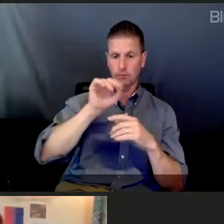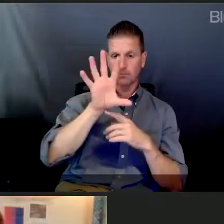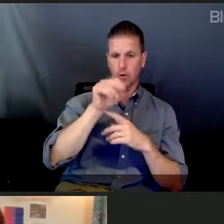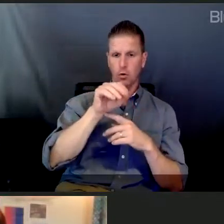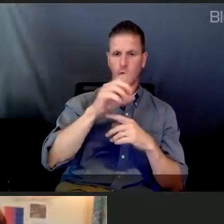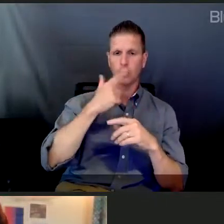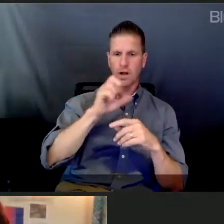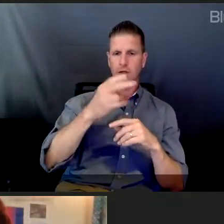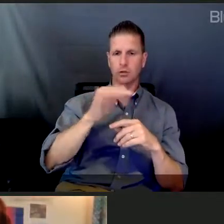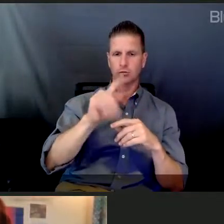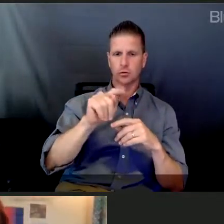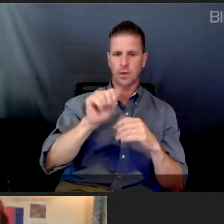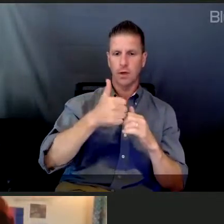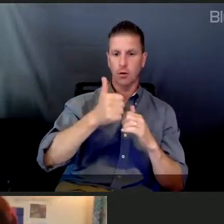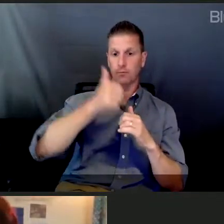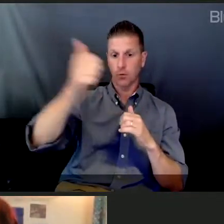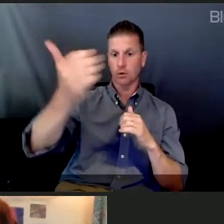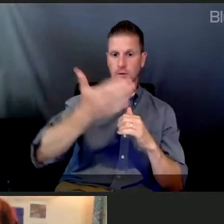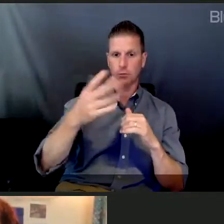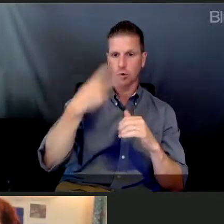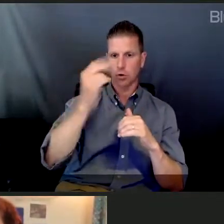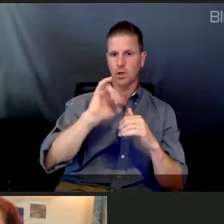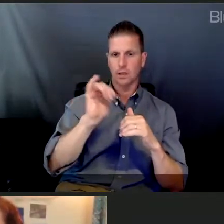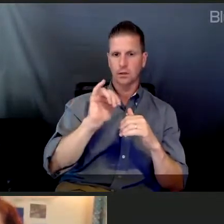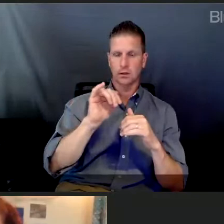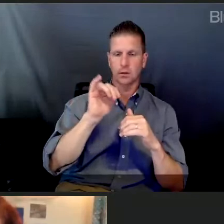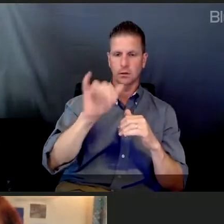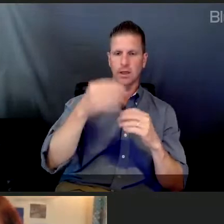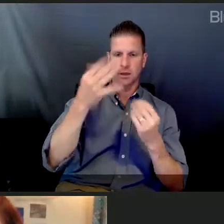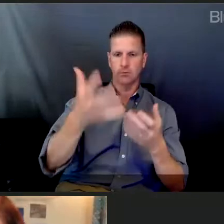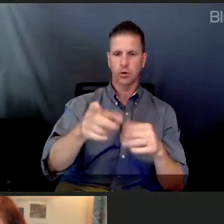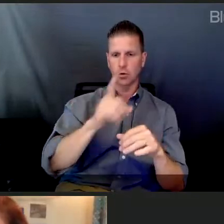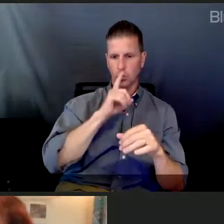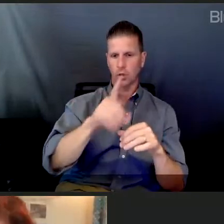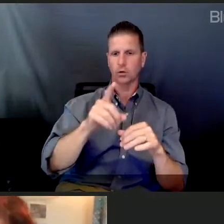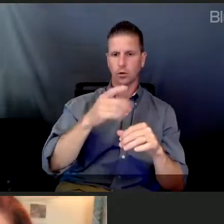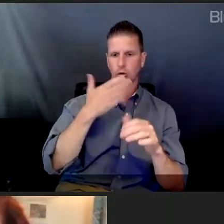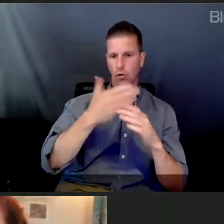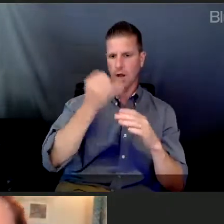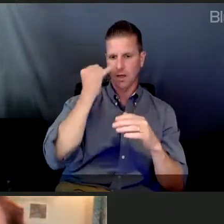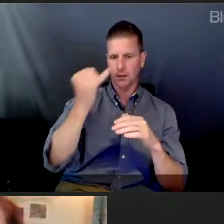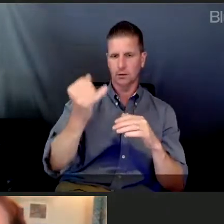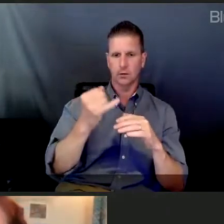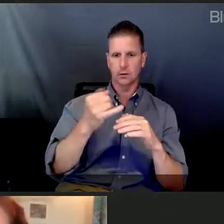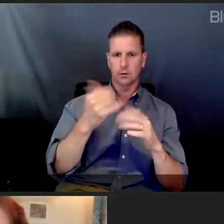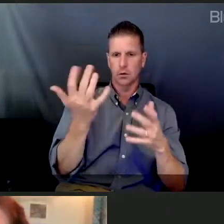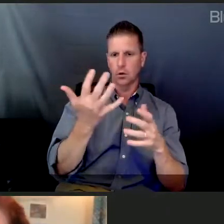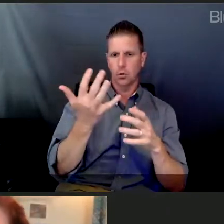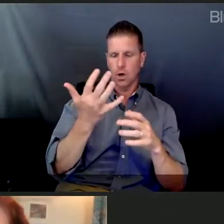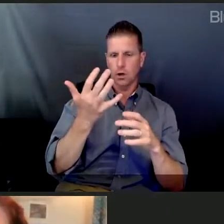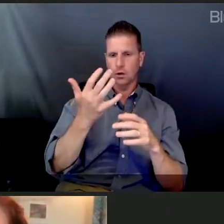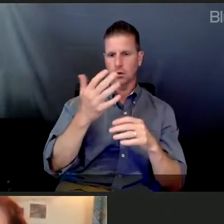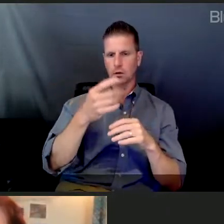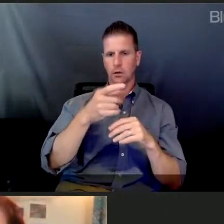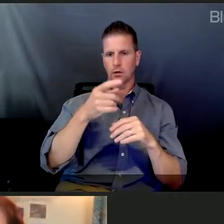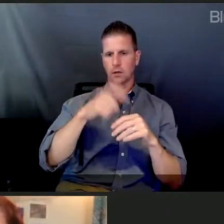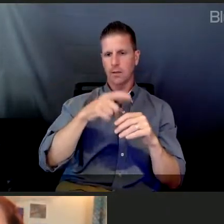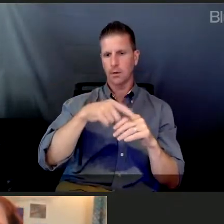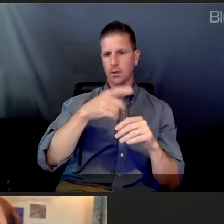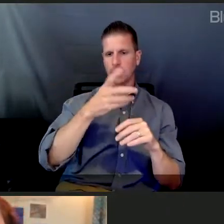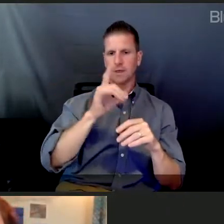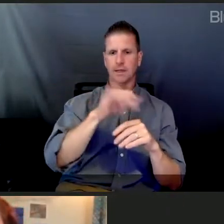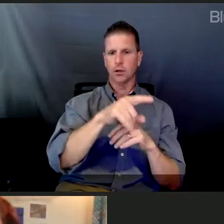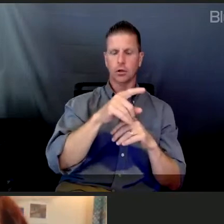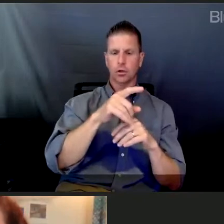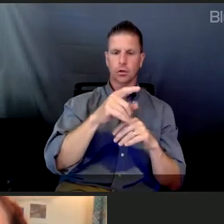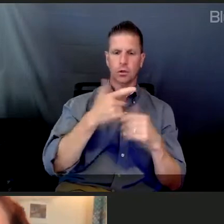is, or how far away something looks like it is, that gives you really good insight into what time in the early universe did this source exist? Like how